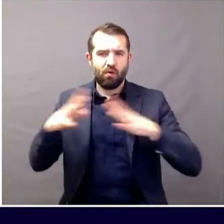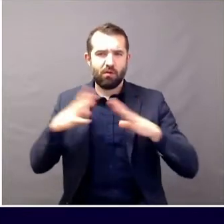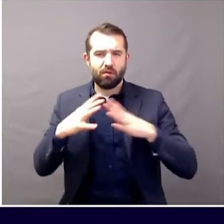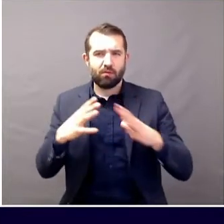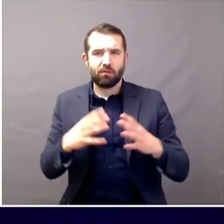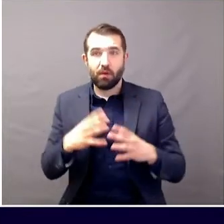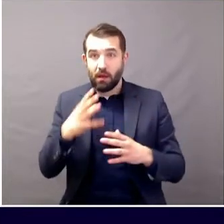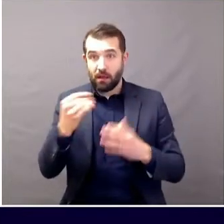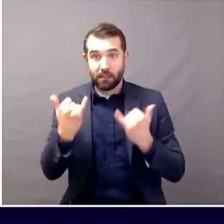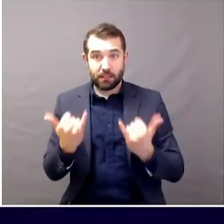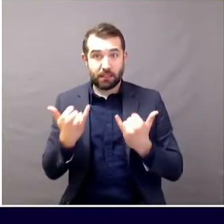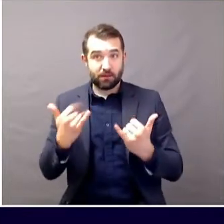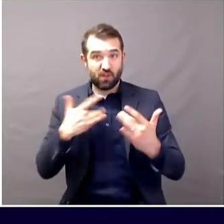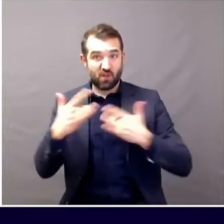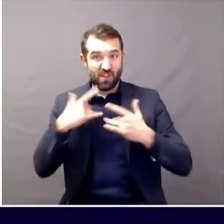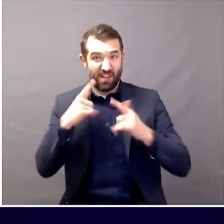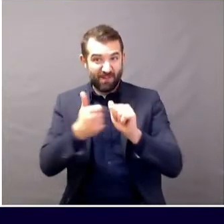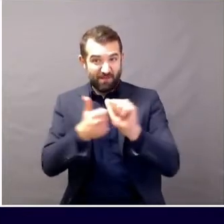may come from that?